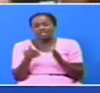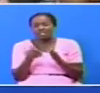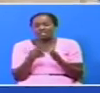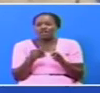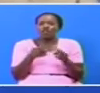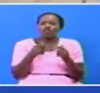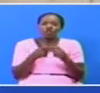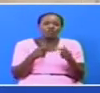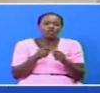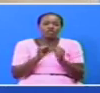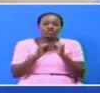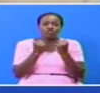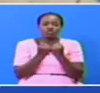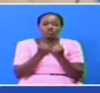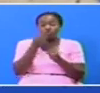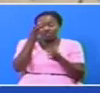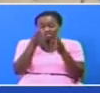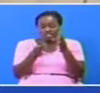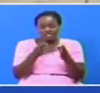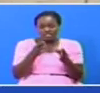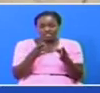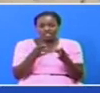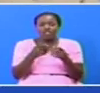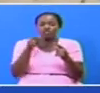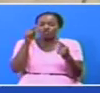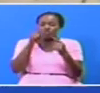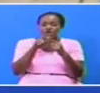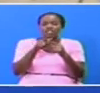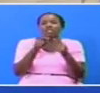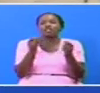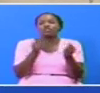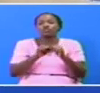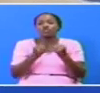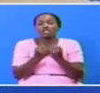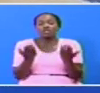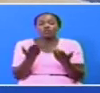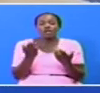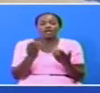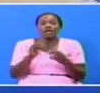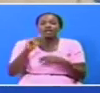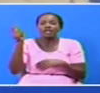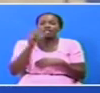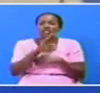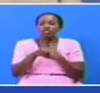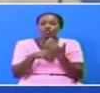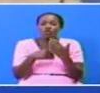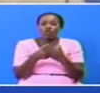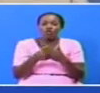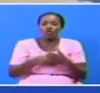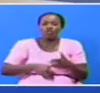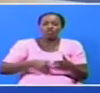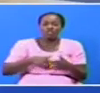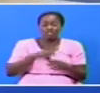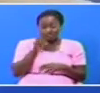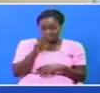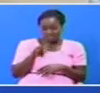more equal society, towards a more humane society, towards a society where all Kenyans, you know, feel that there is no